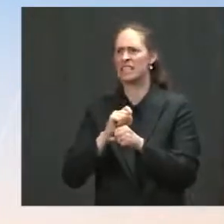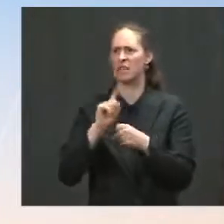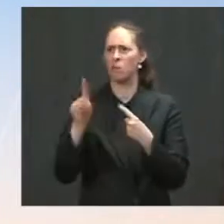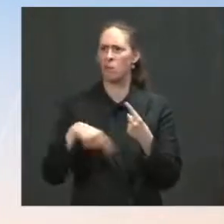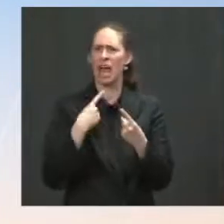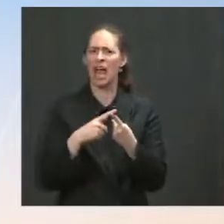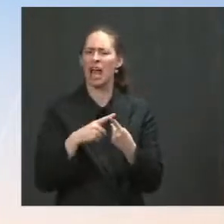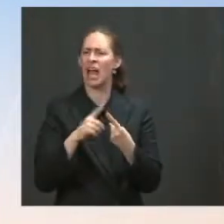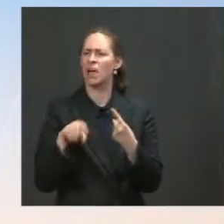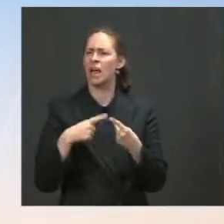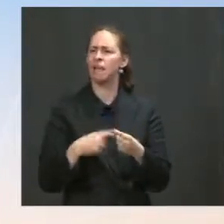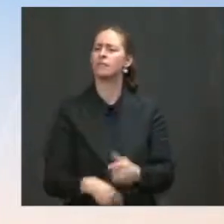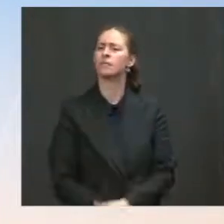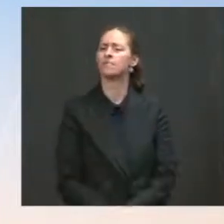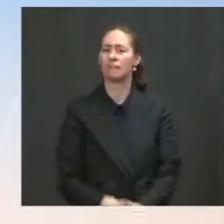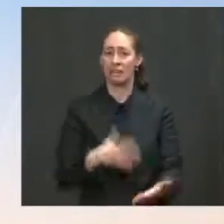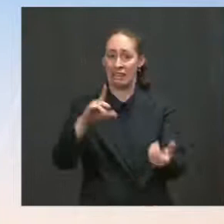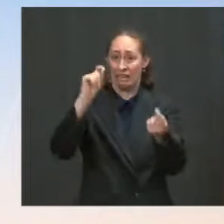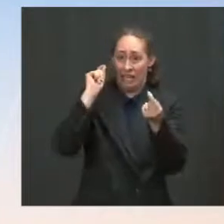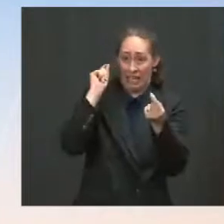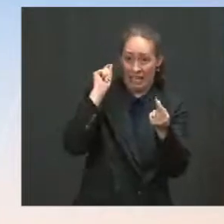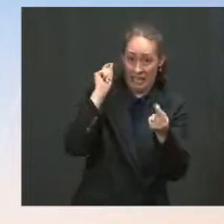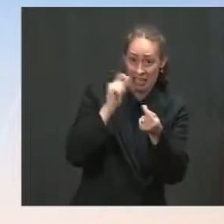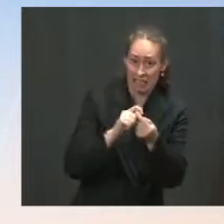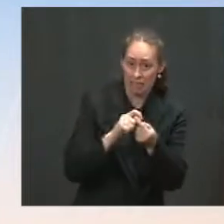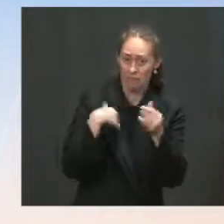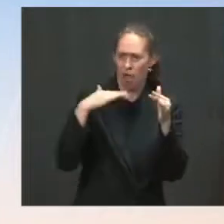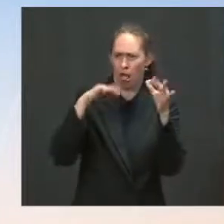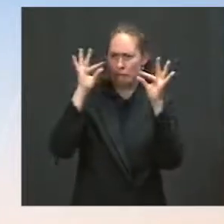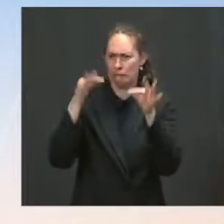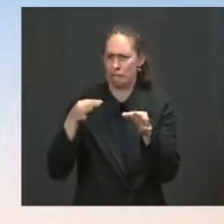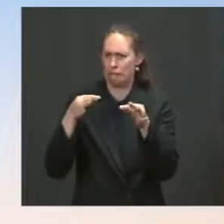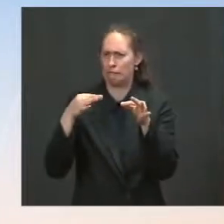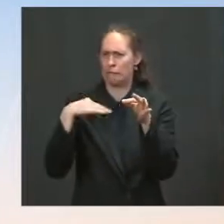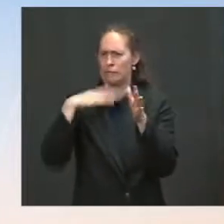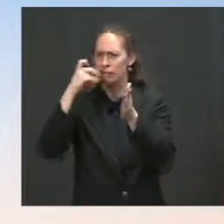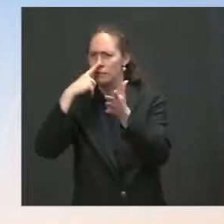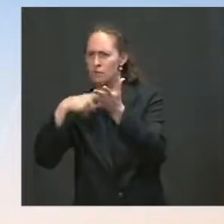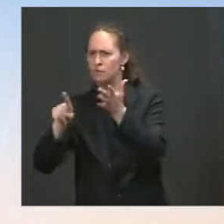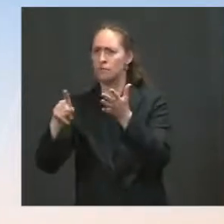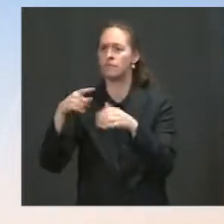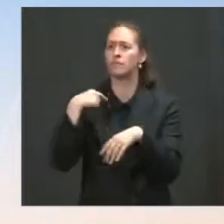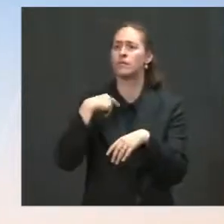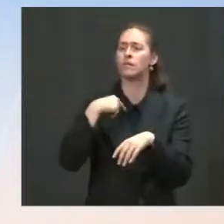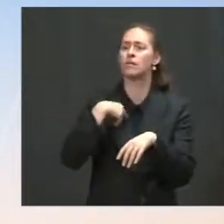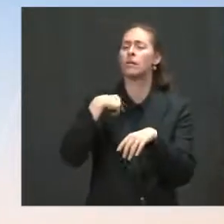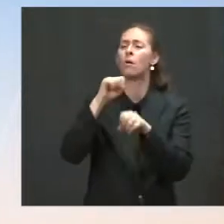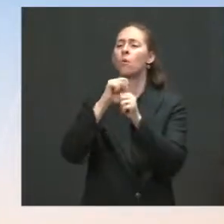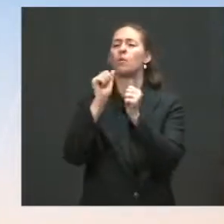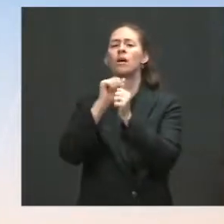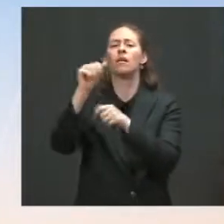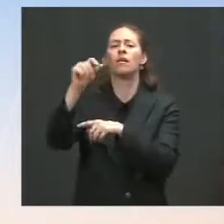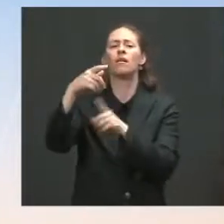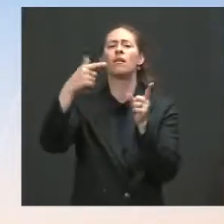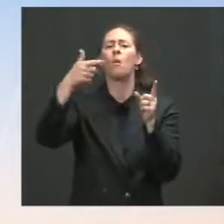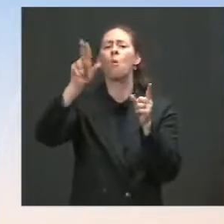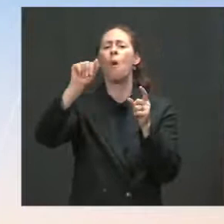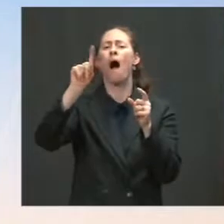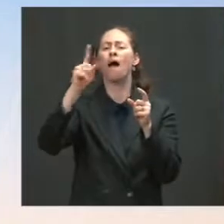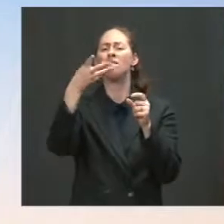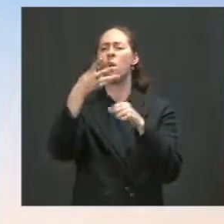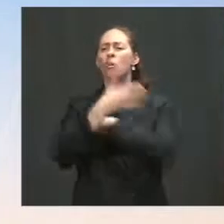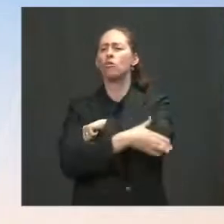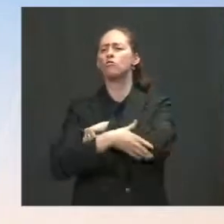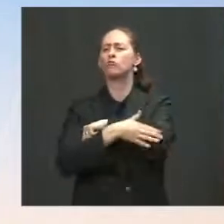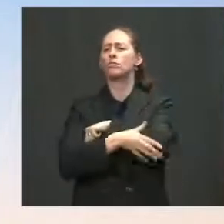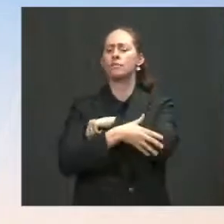more specific. Obviously, working with the Quad on COVID vaccines is an important part of our, let me see. Okay. Thank you